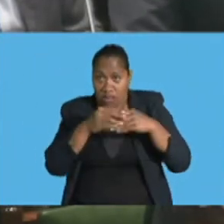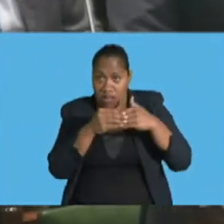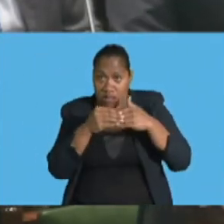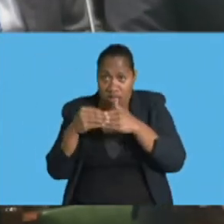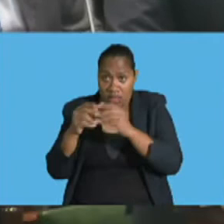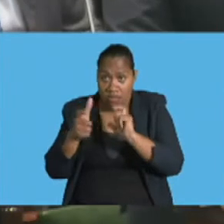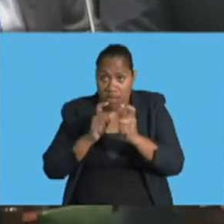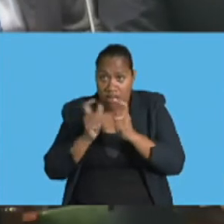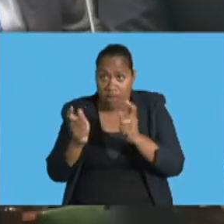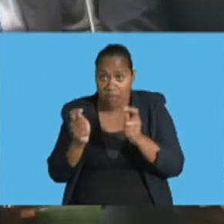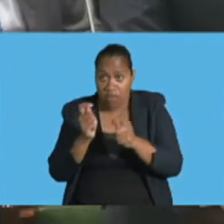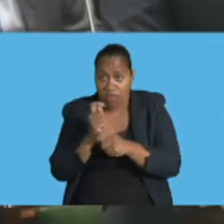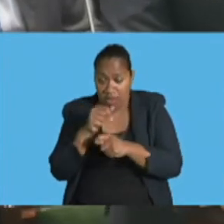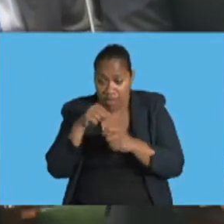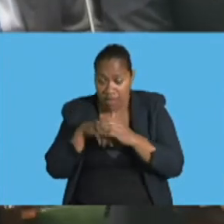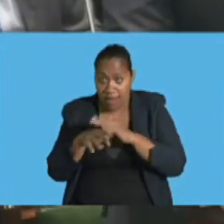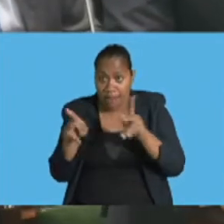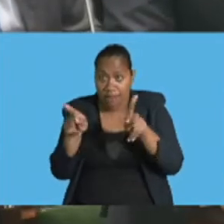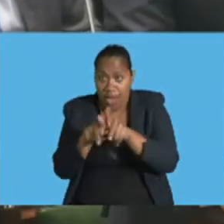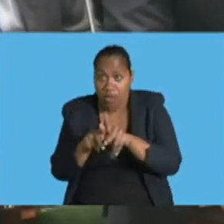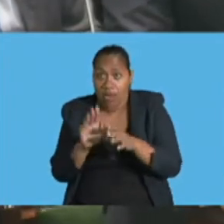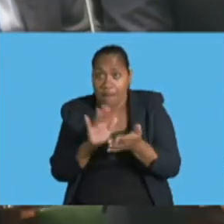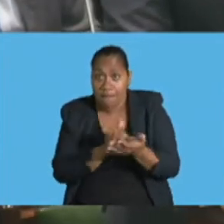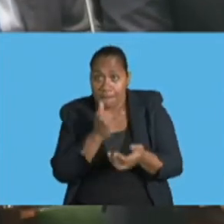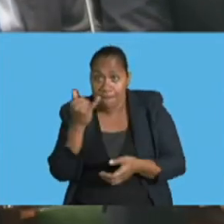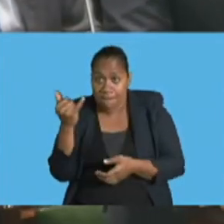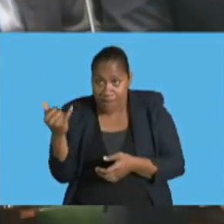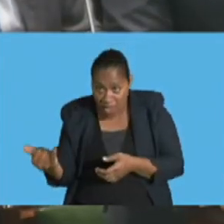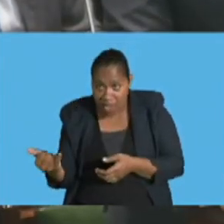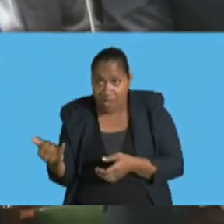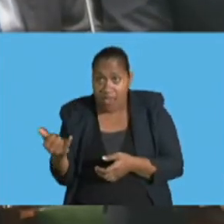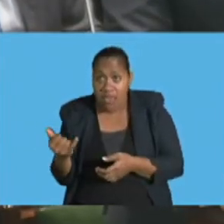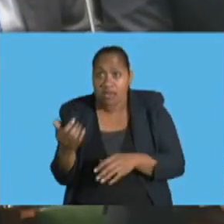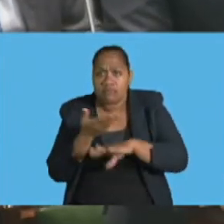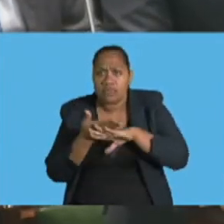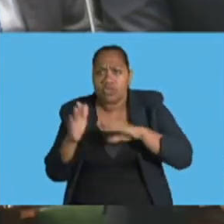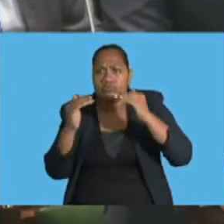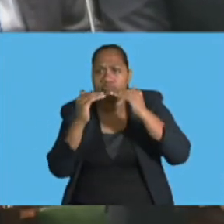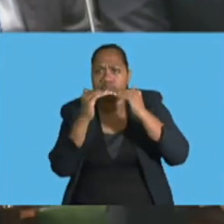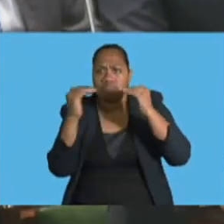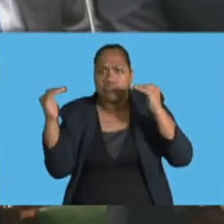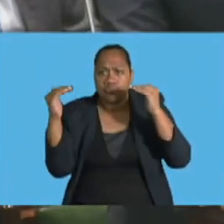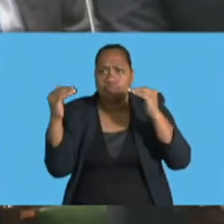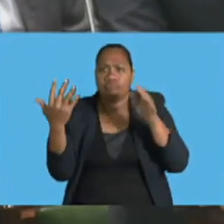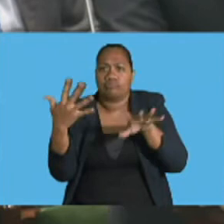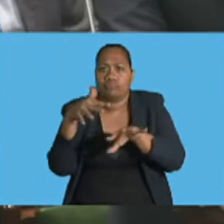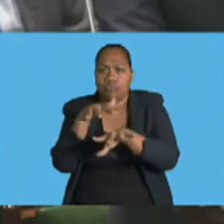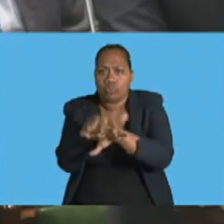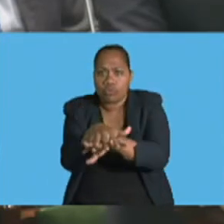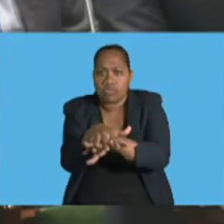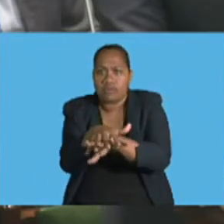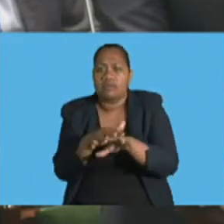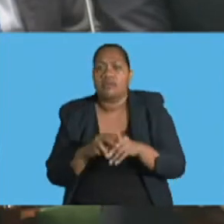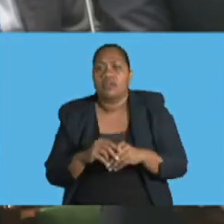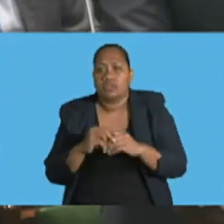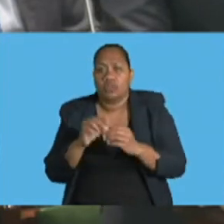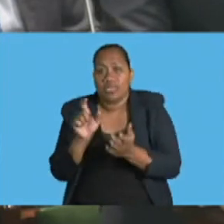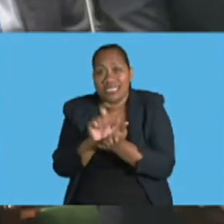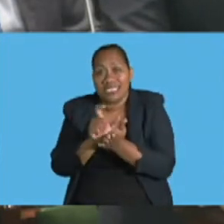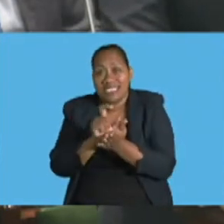Partnership in May has set a new standard of inclusiveness and partnership between governments, civil society, and the private